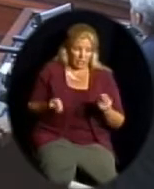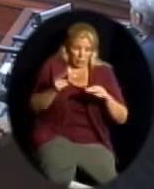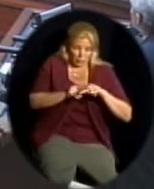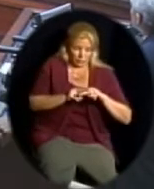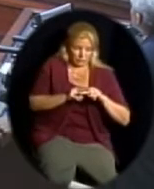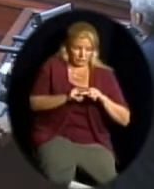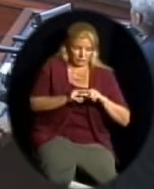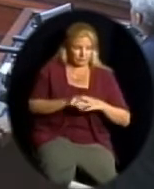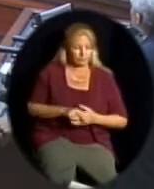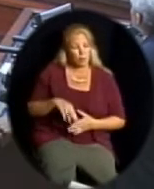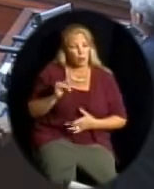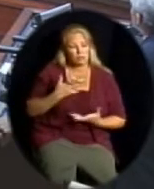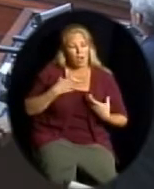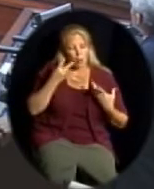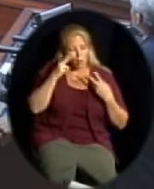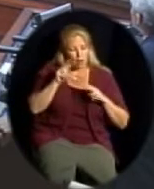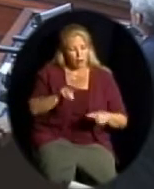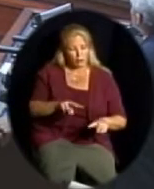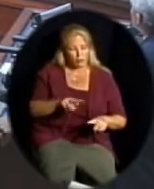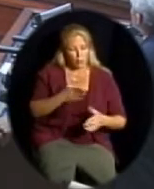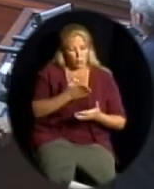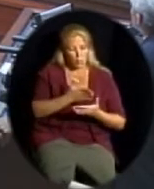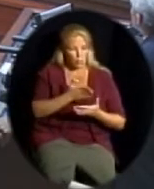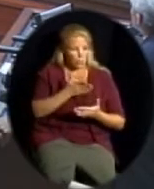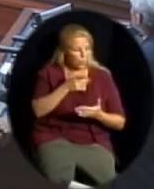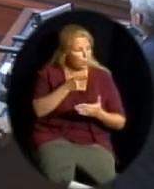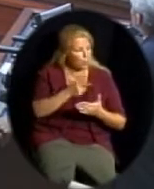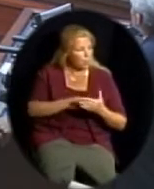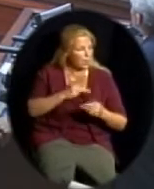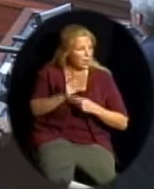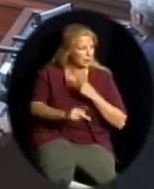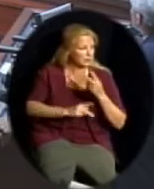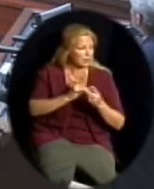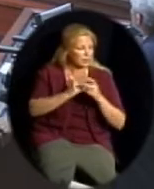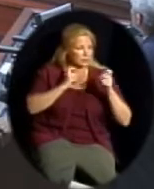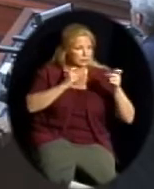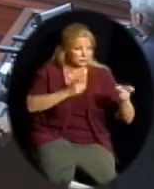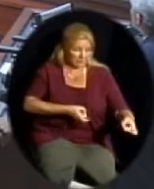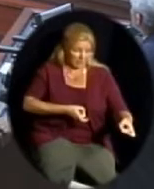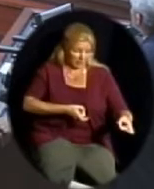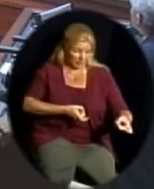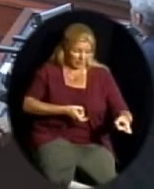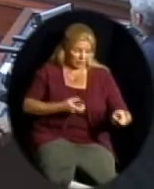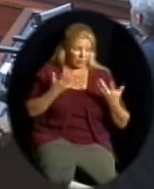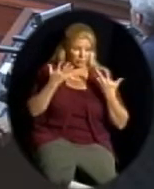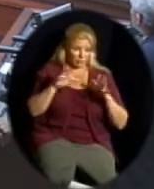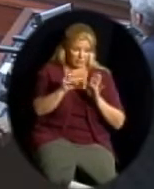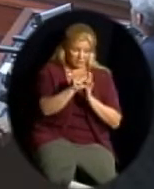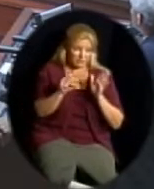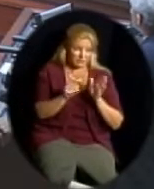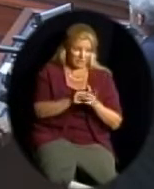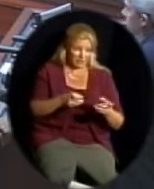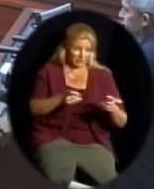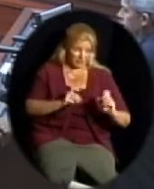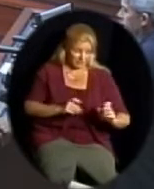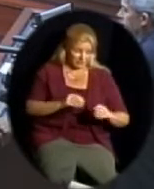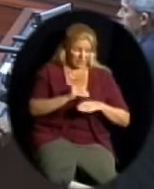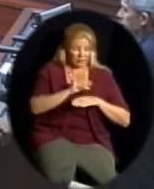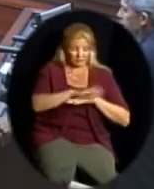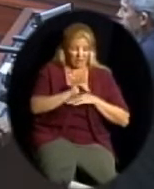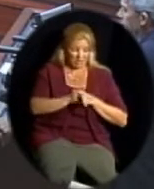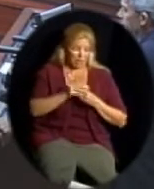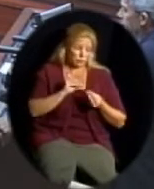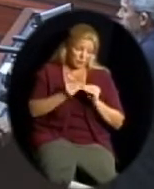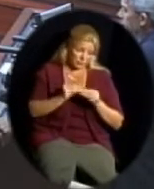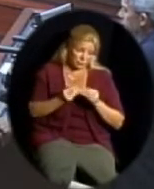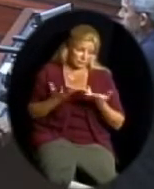of contributions would the state deem to have already met that inflation obligation and therefore would not change those numbers.